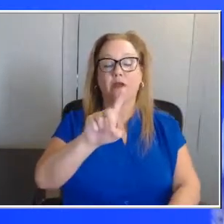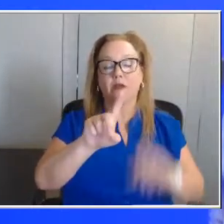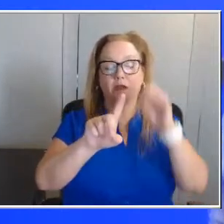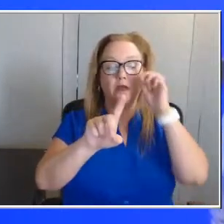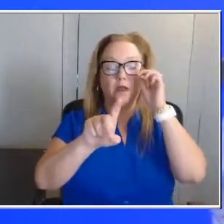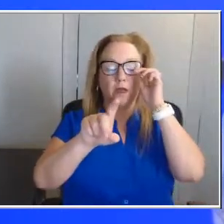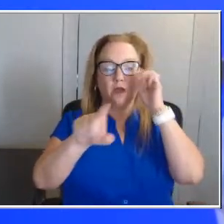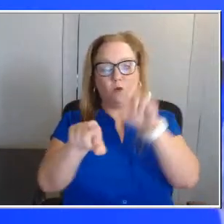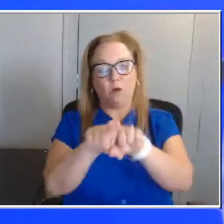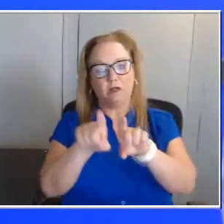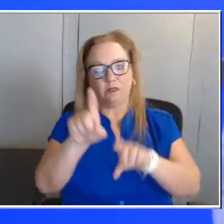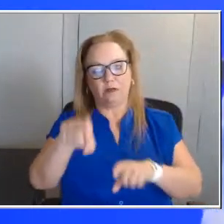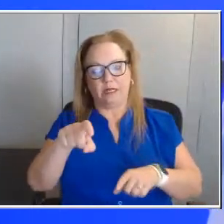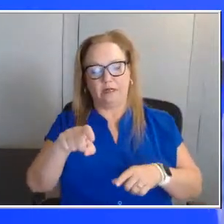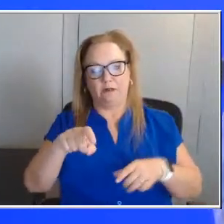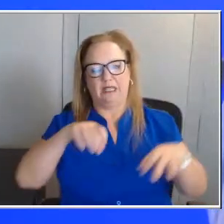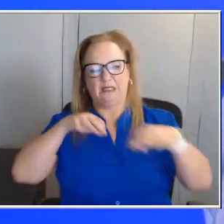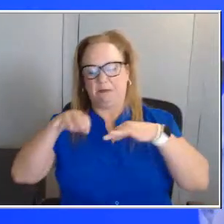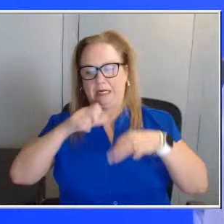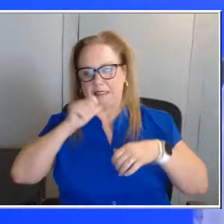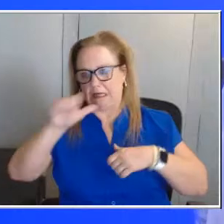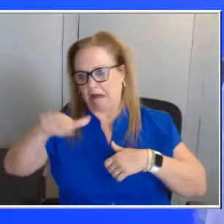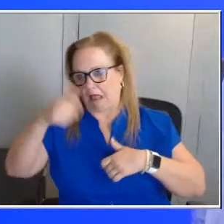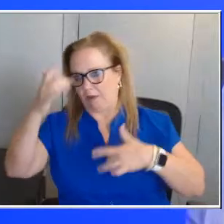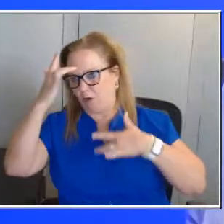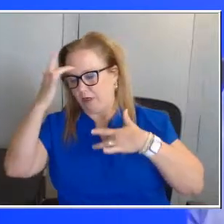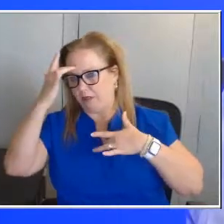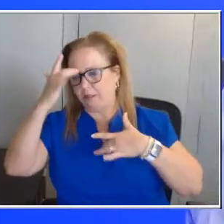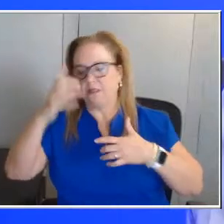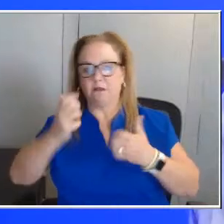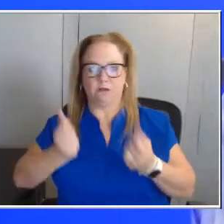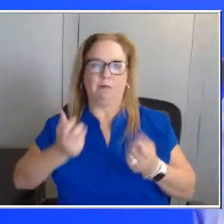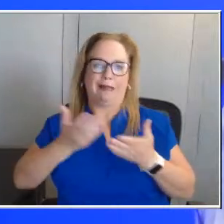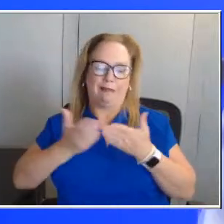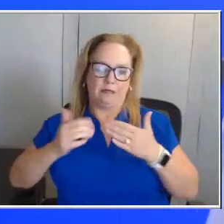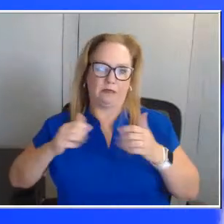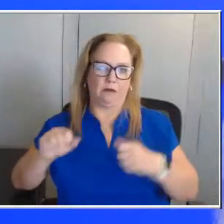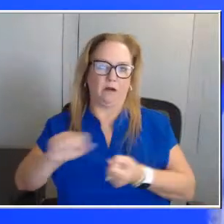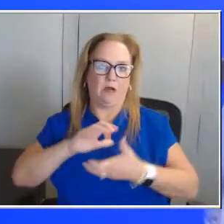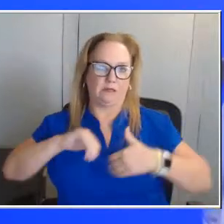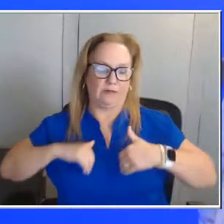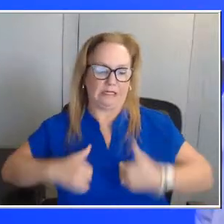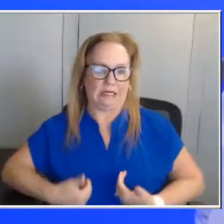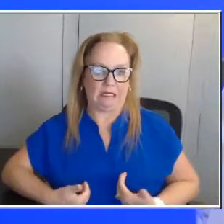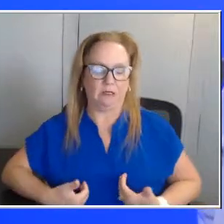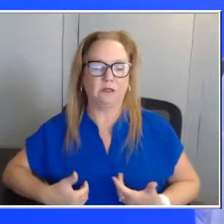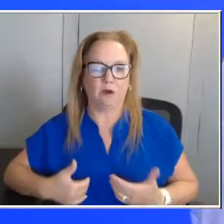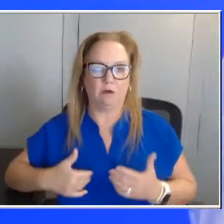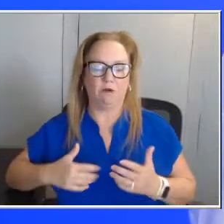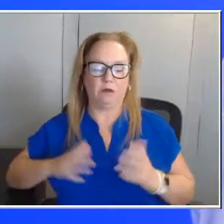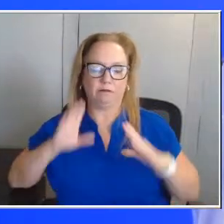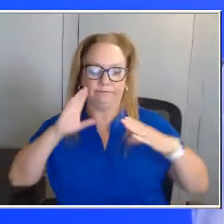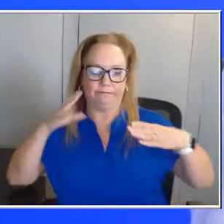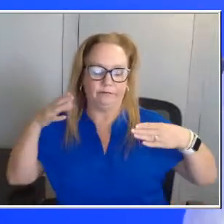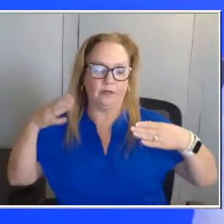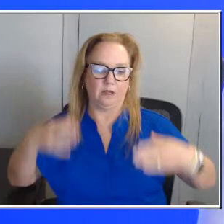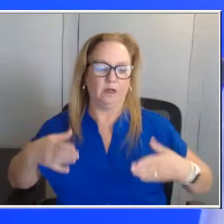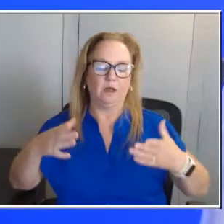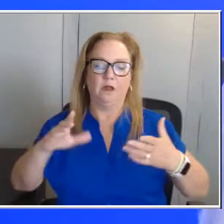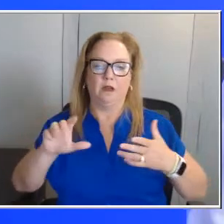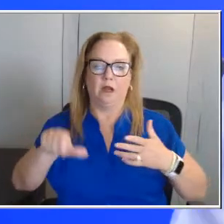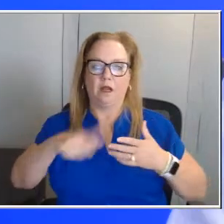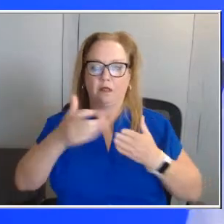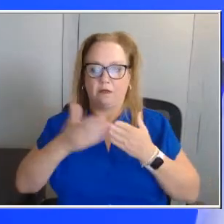explain the symptoms from something else, right? So lots of things cause fatigue, for example. So we spend a lot of time ruling out other things, checking